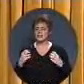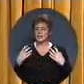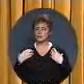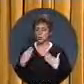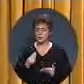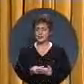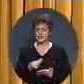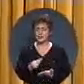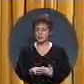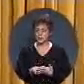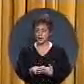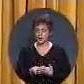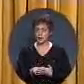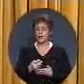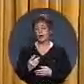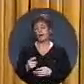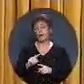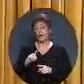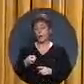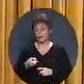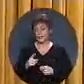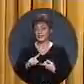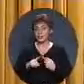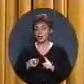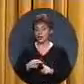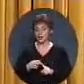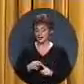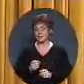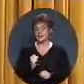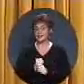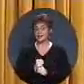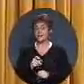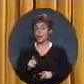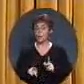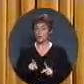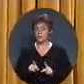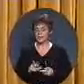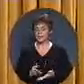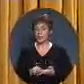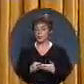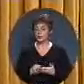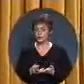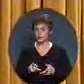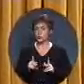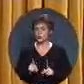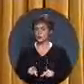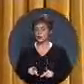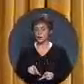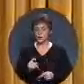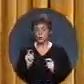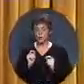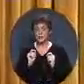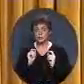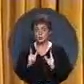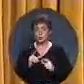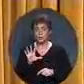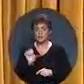from Human Resources and Public Works, have been caught muzzling public officials and acting in contempt of Parliament. No. The Minister's answer to the